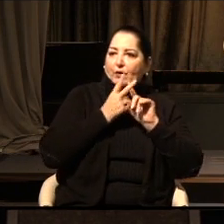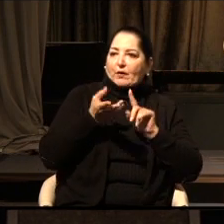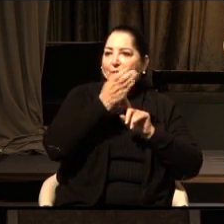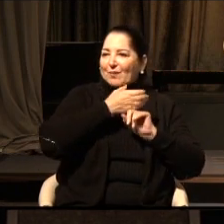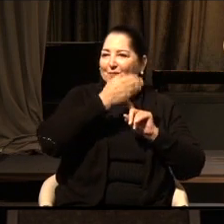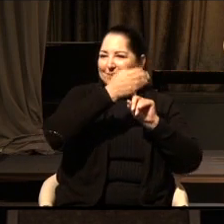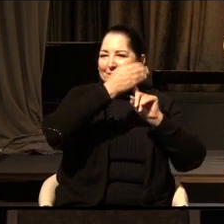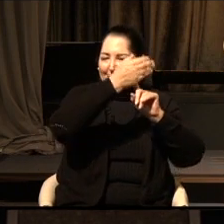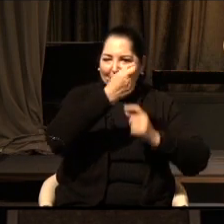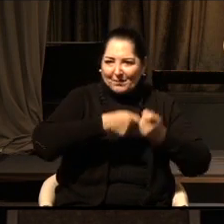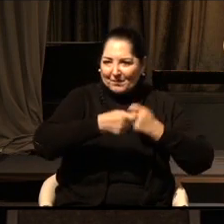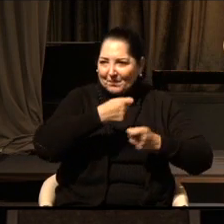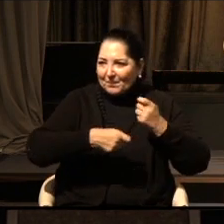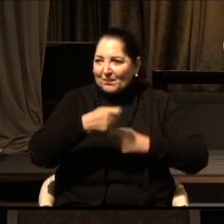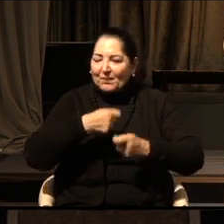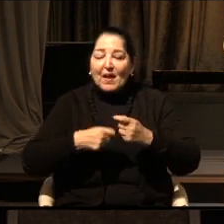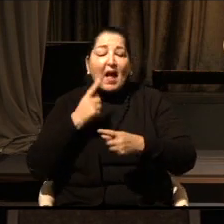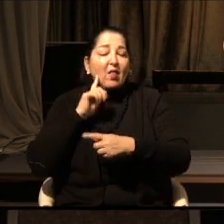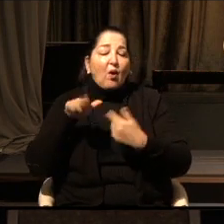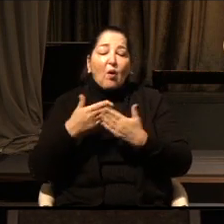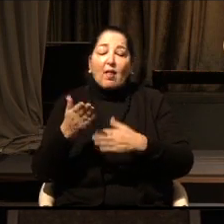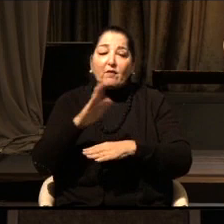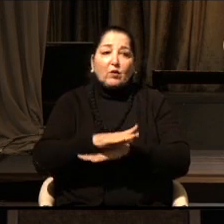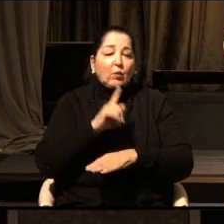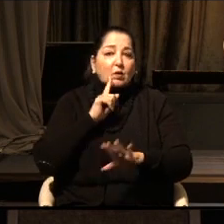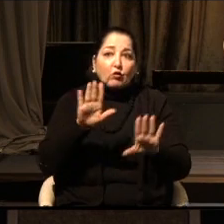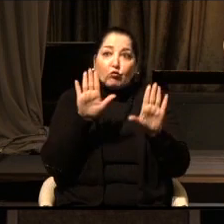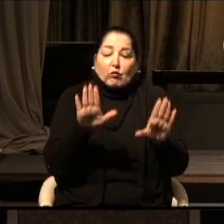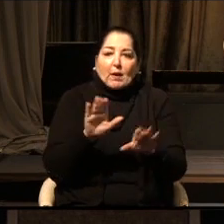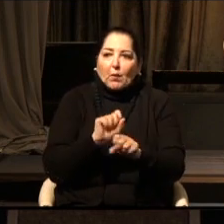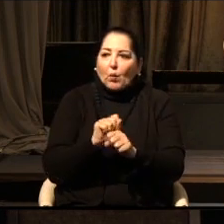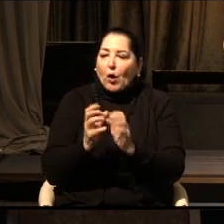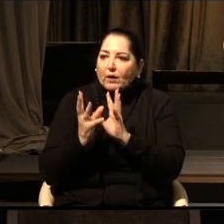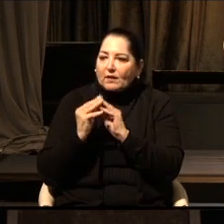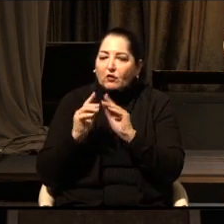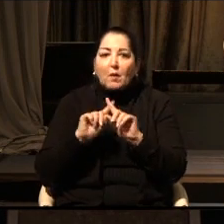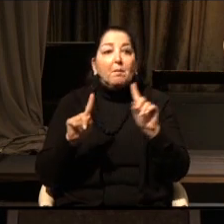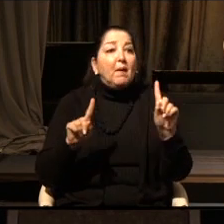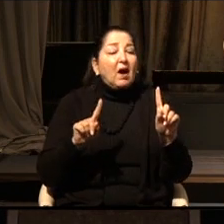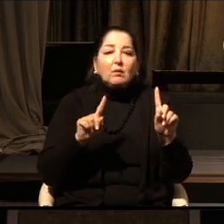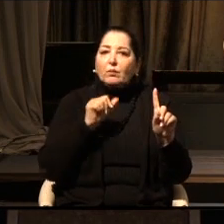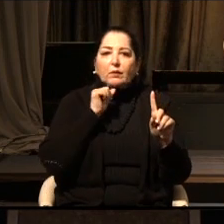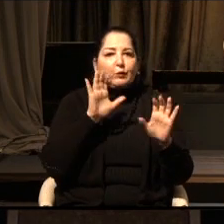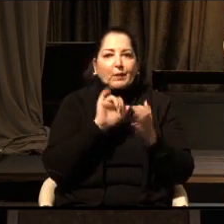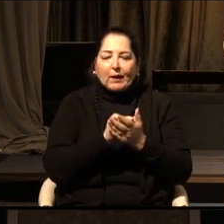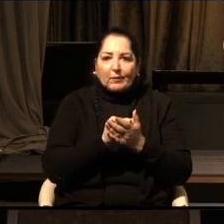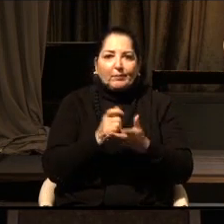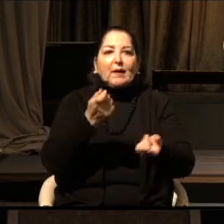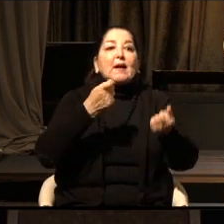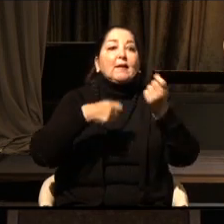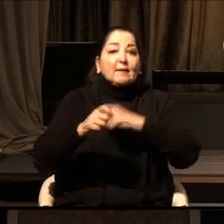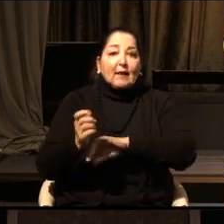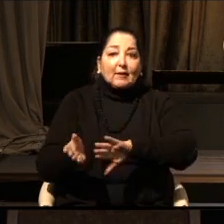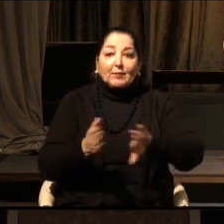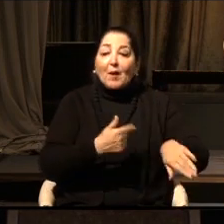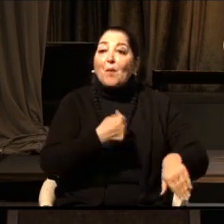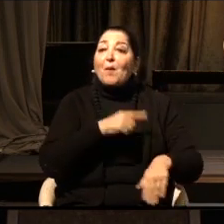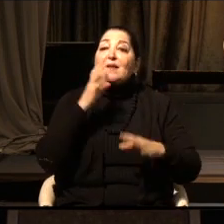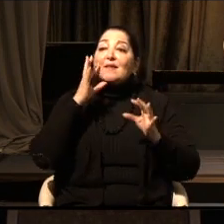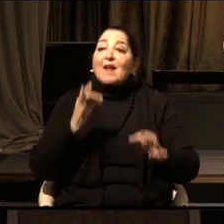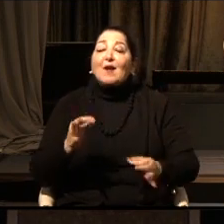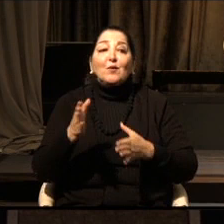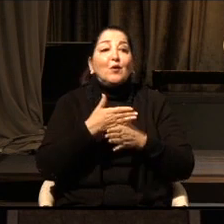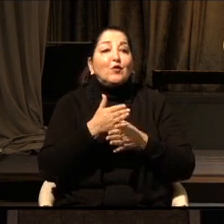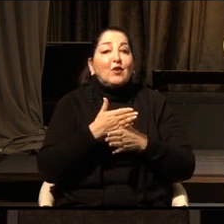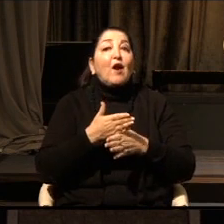whole afternoon was an incredible working session. However, instead of doing that, we decided to share with you today an